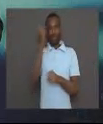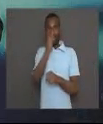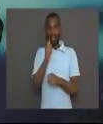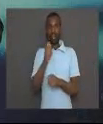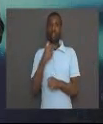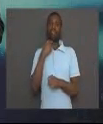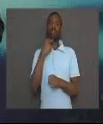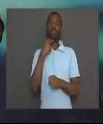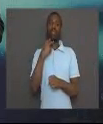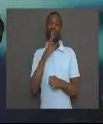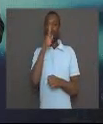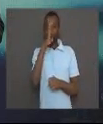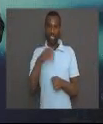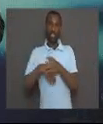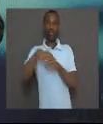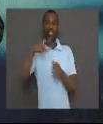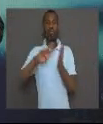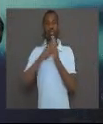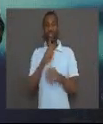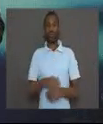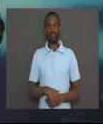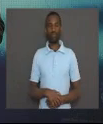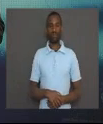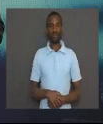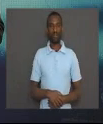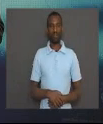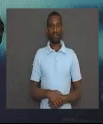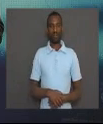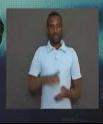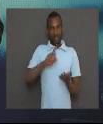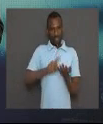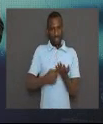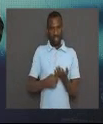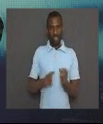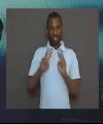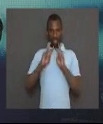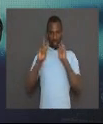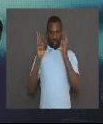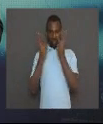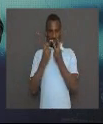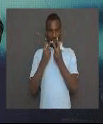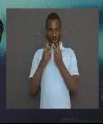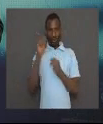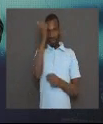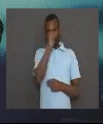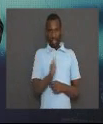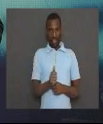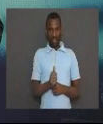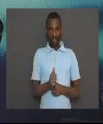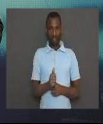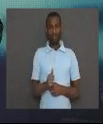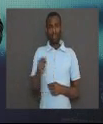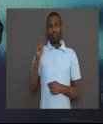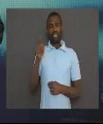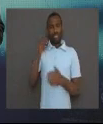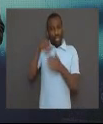A jet of airflow travels through the tube, and the volume of air